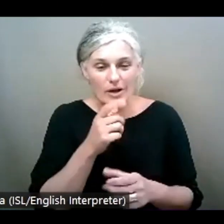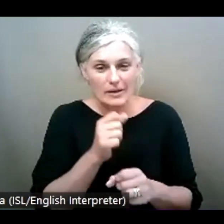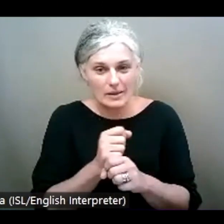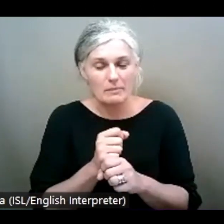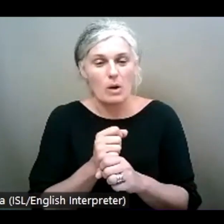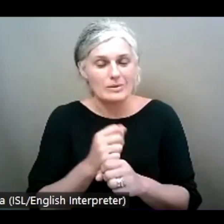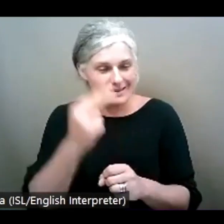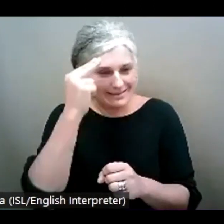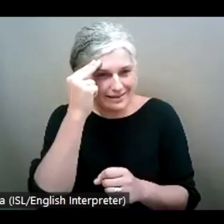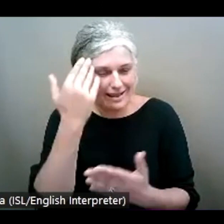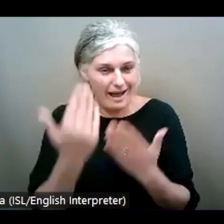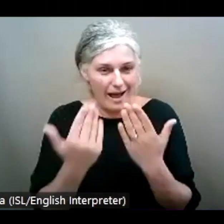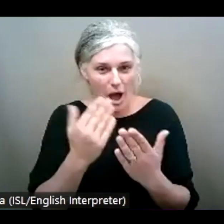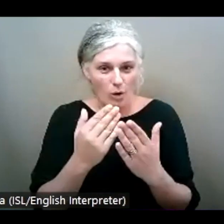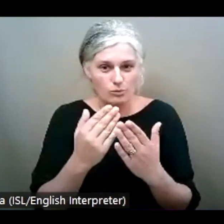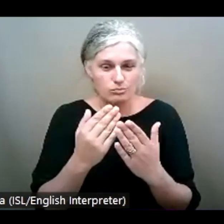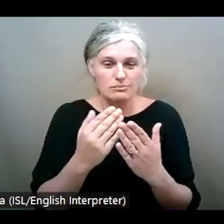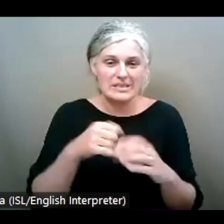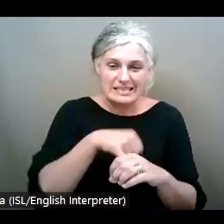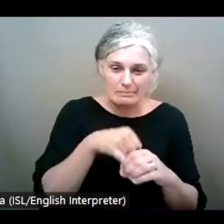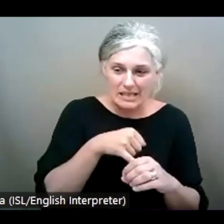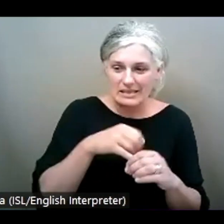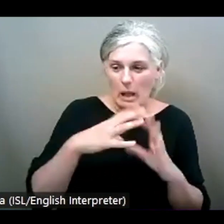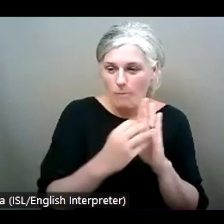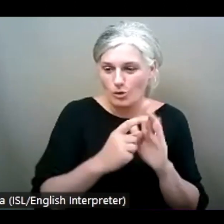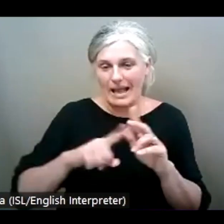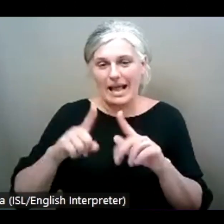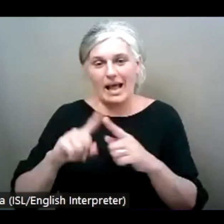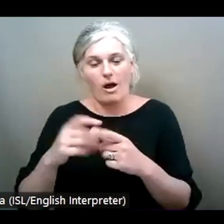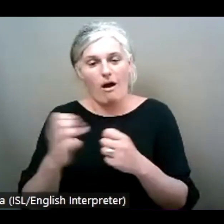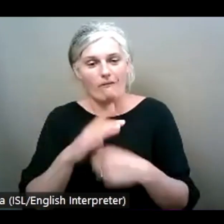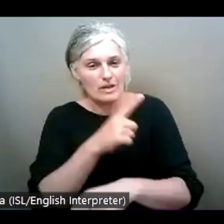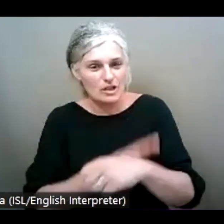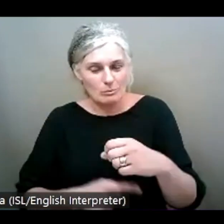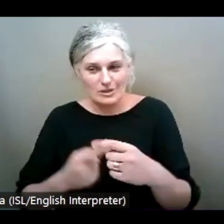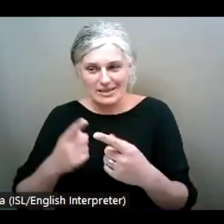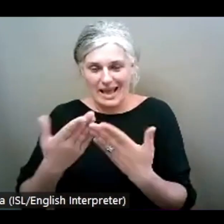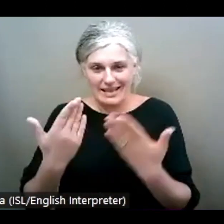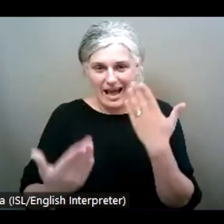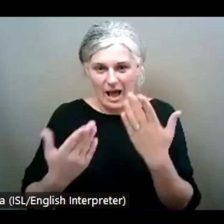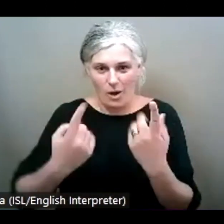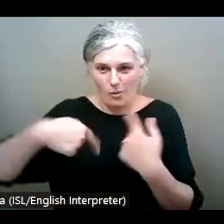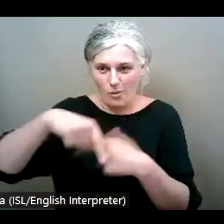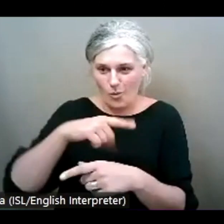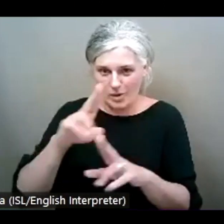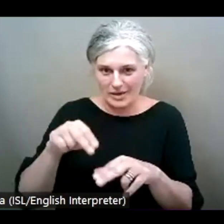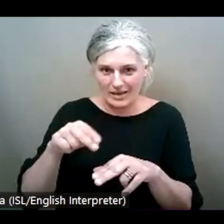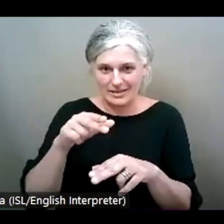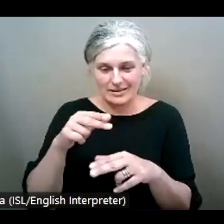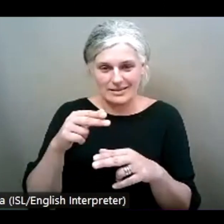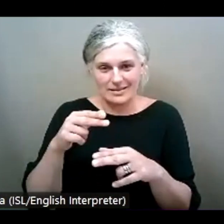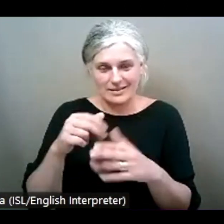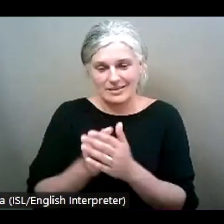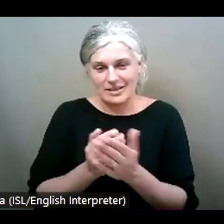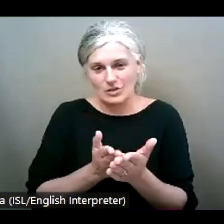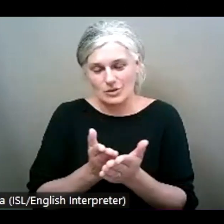understanding of how the magical model today was us, and we look forward to you coming to